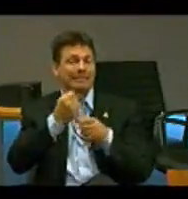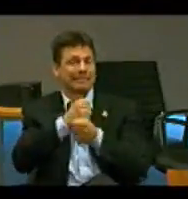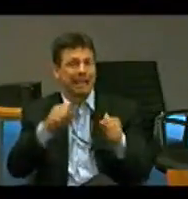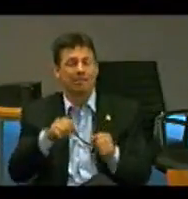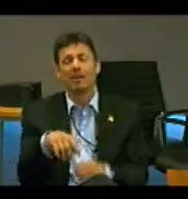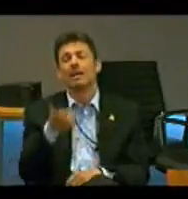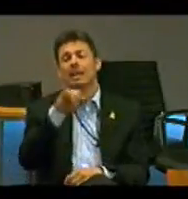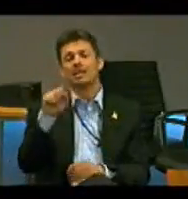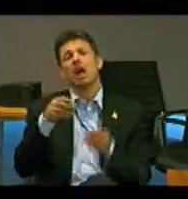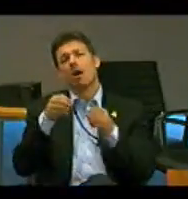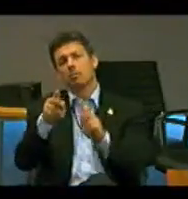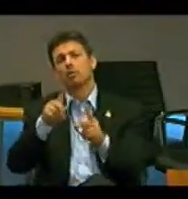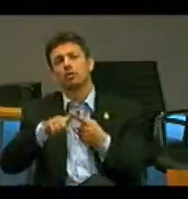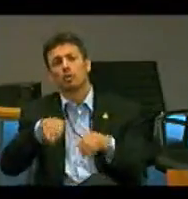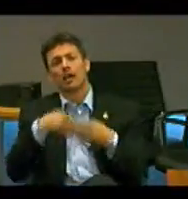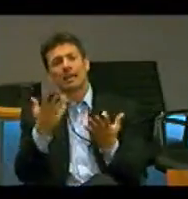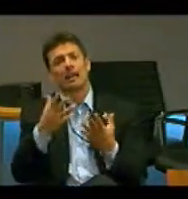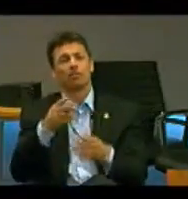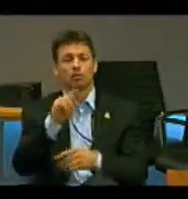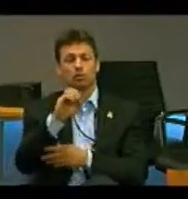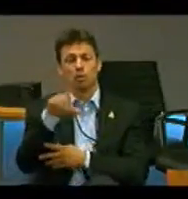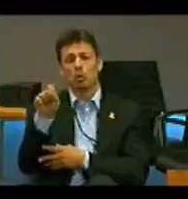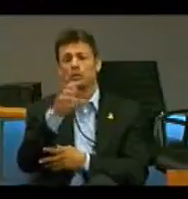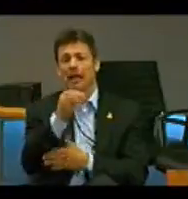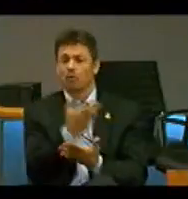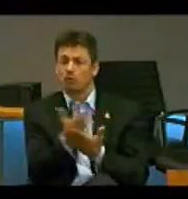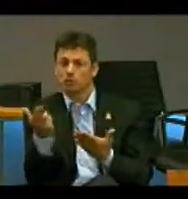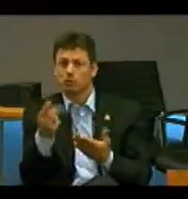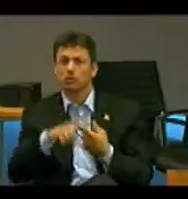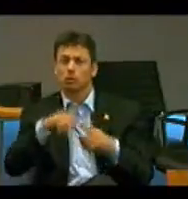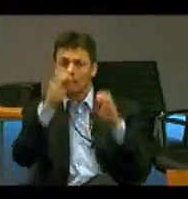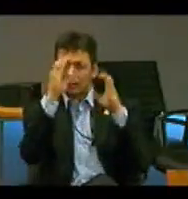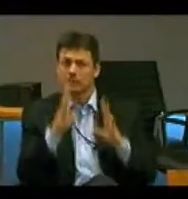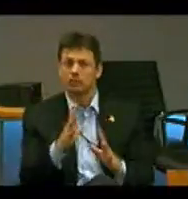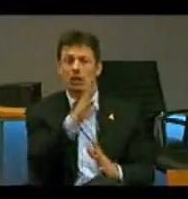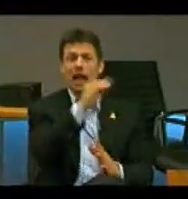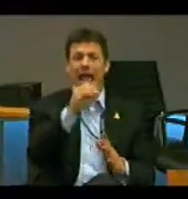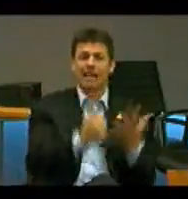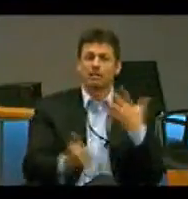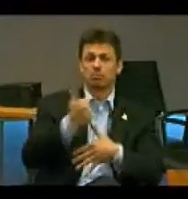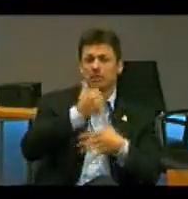that opportunity to give tools and resources to teachers and to